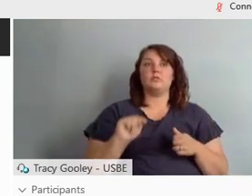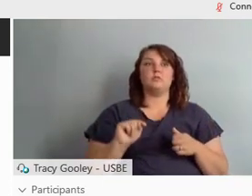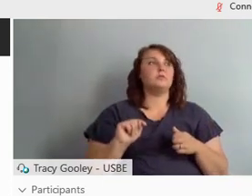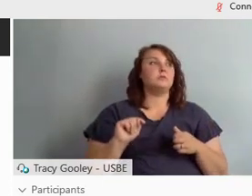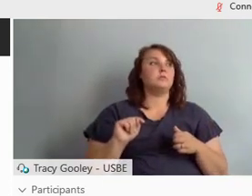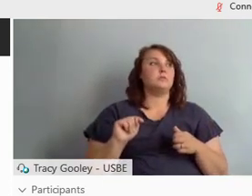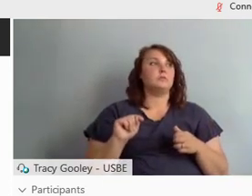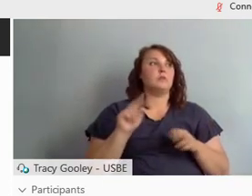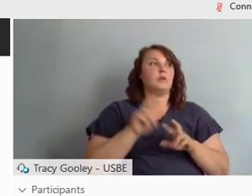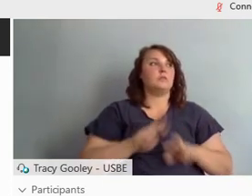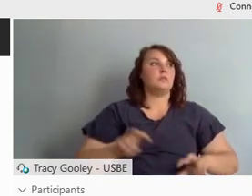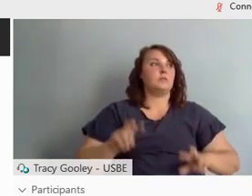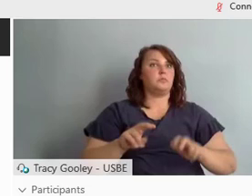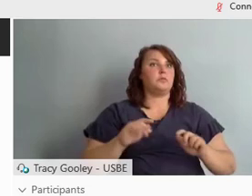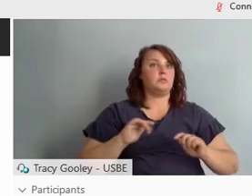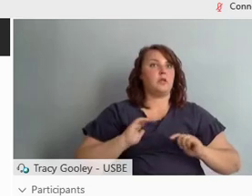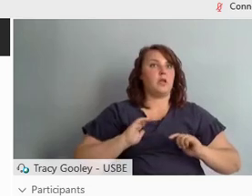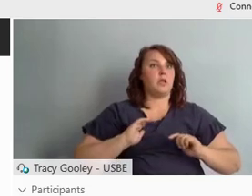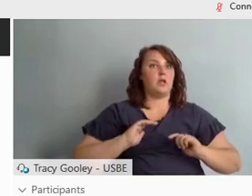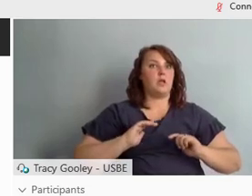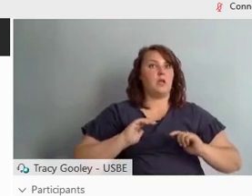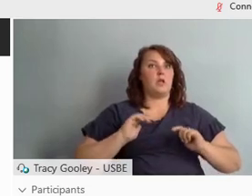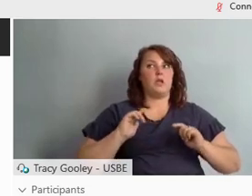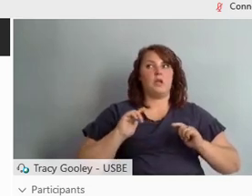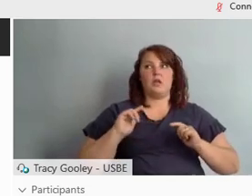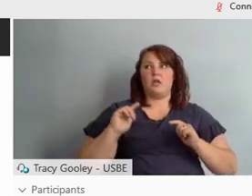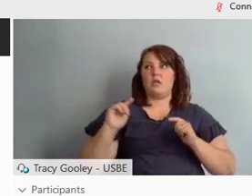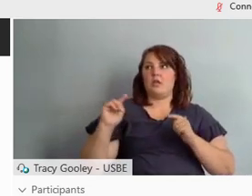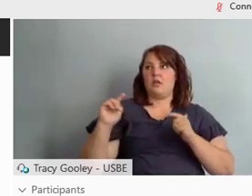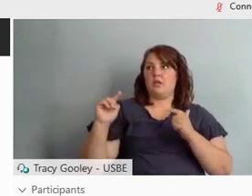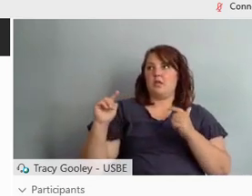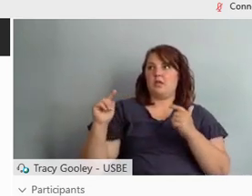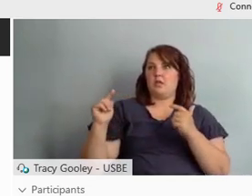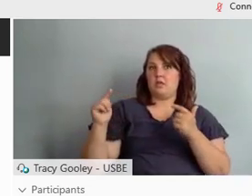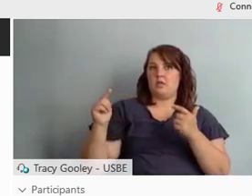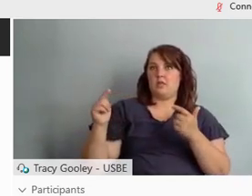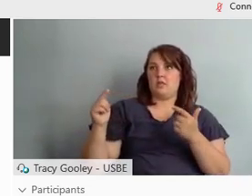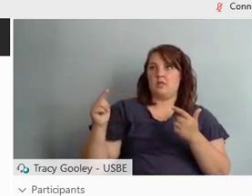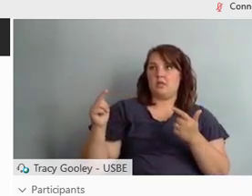assessment, I am going to